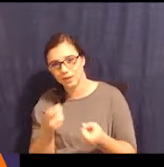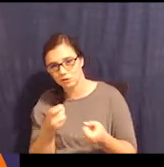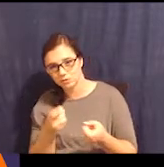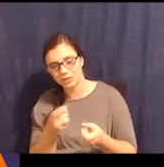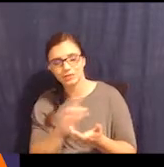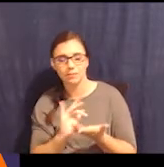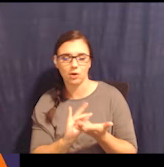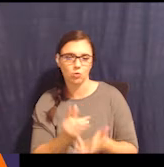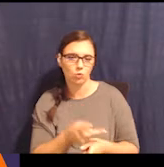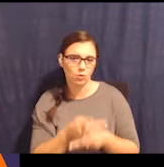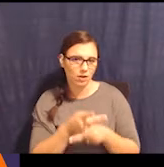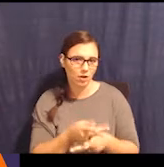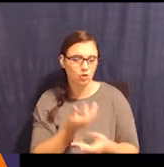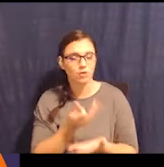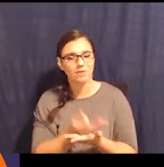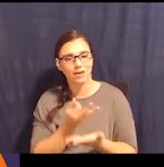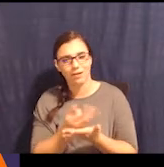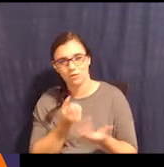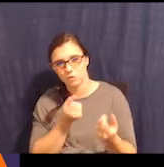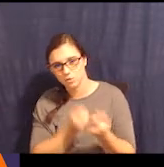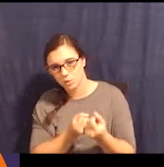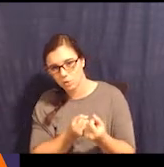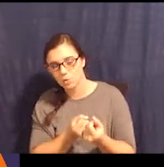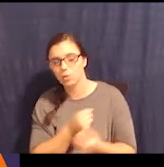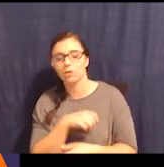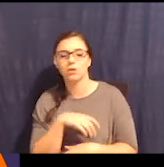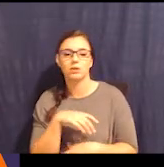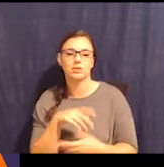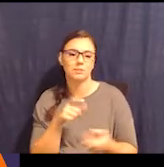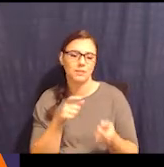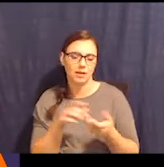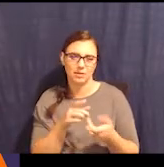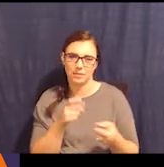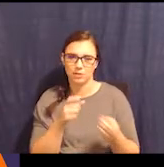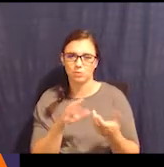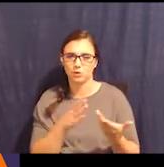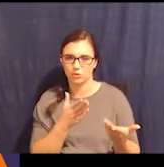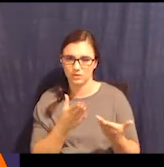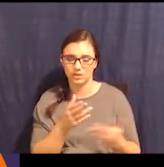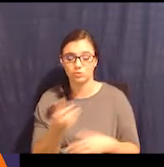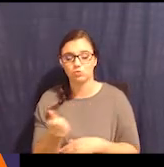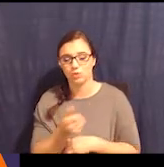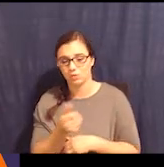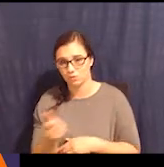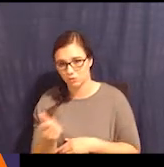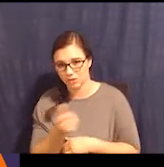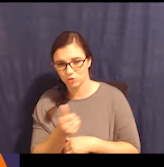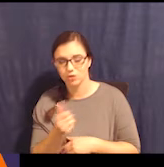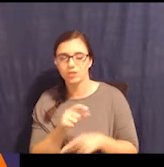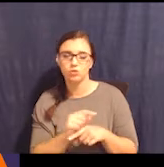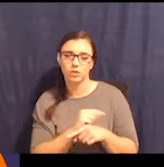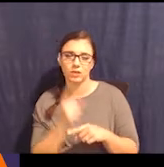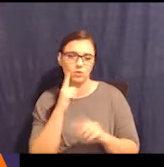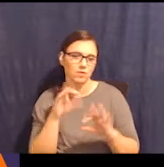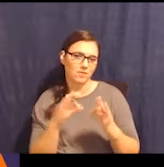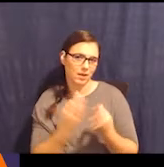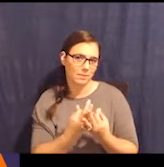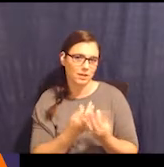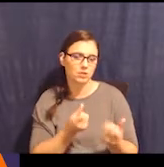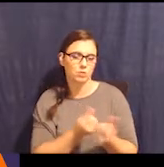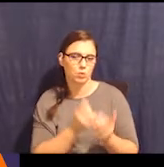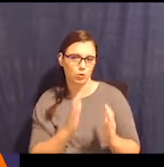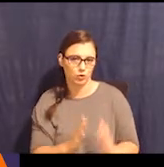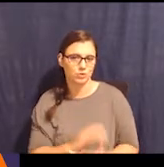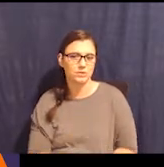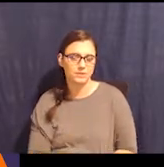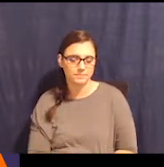management services, transportation, and training for family members and supporters. FACT team eligibility is determined